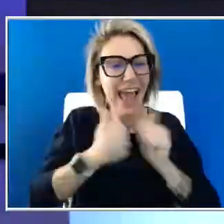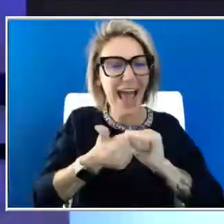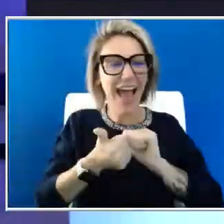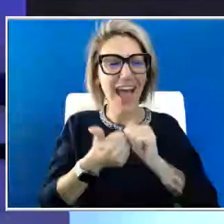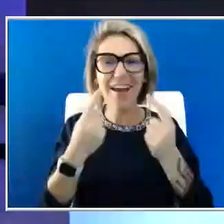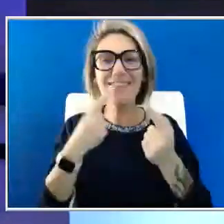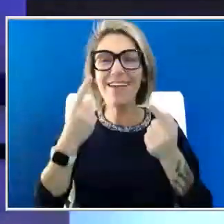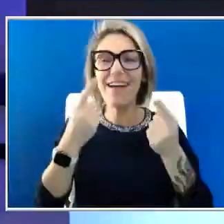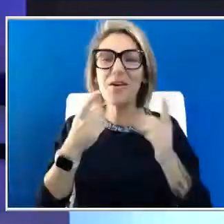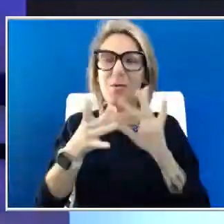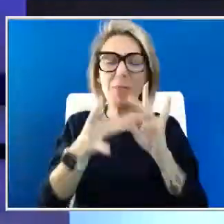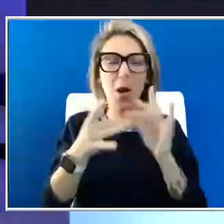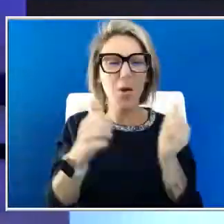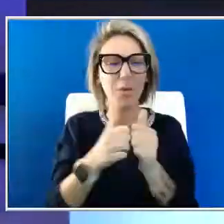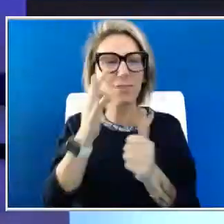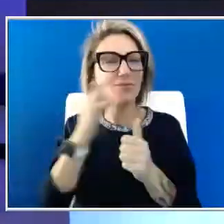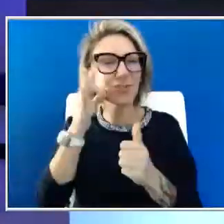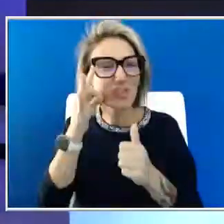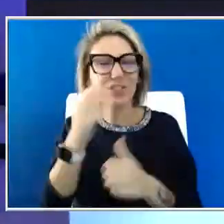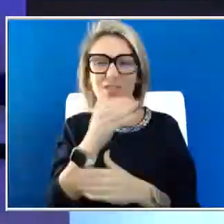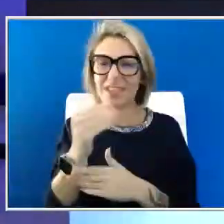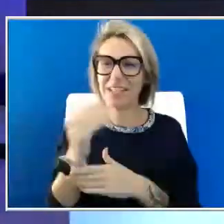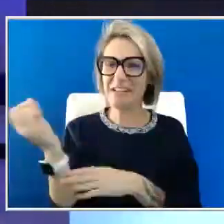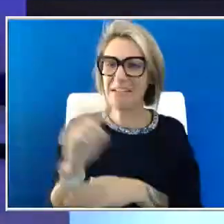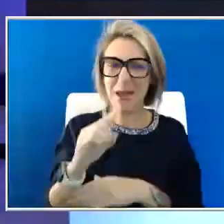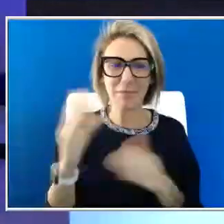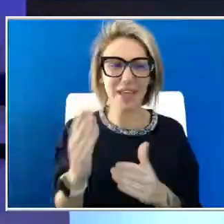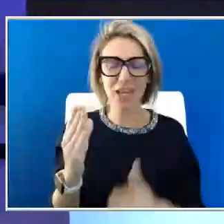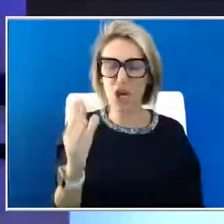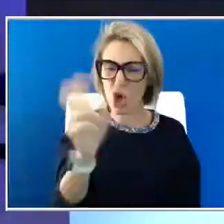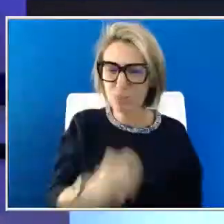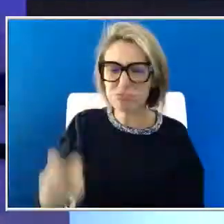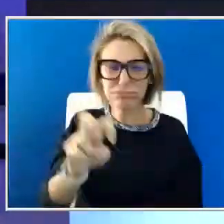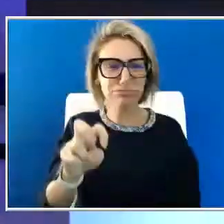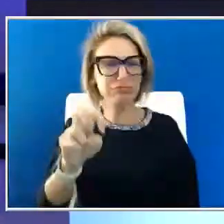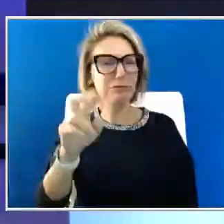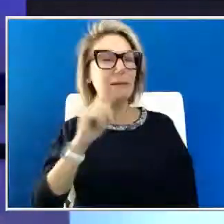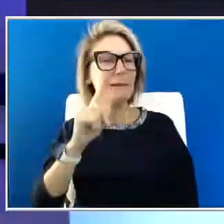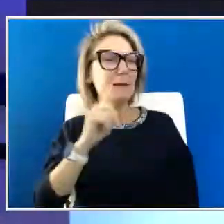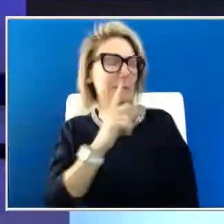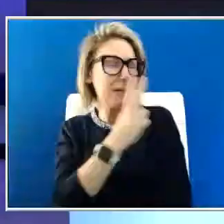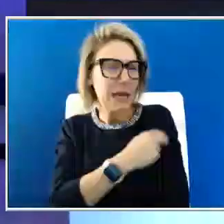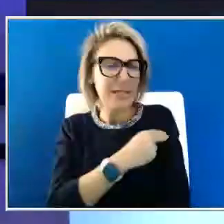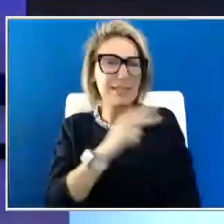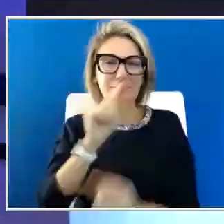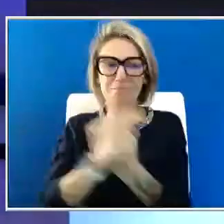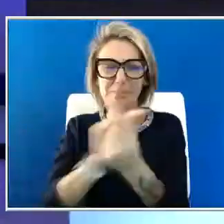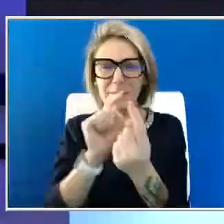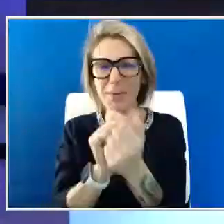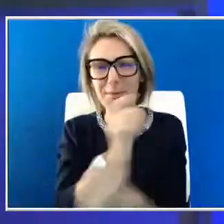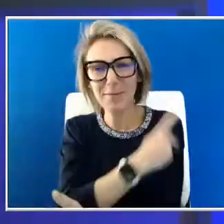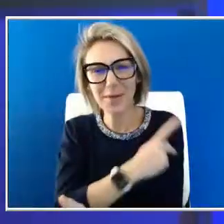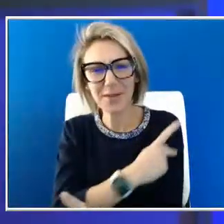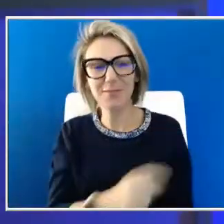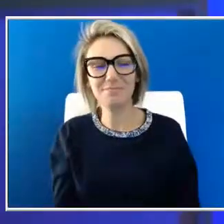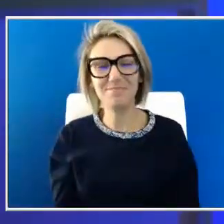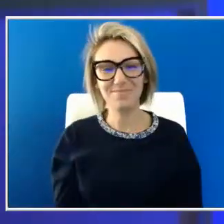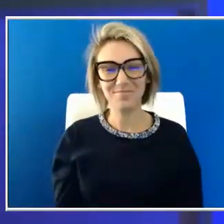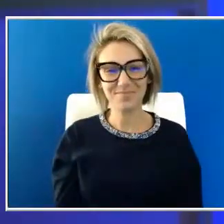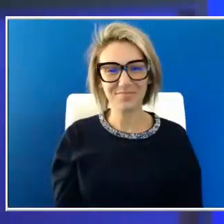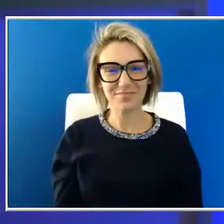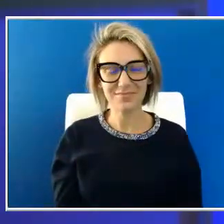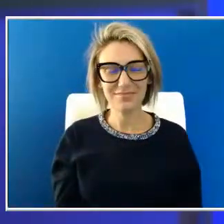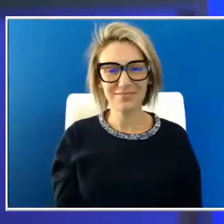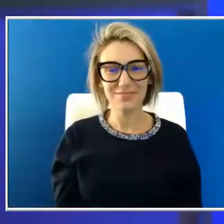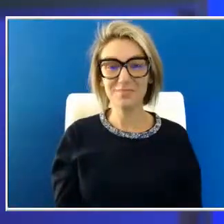about to have them actually come here, tour our facility, meet with you, meet with our patients? Yeah, I think the University of